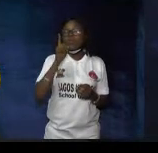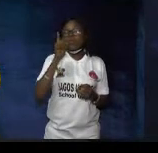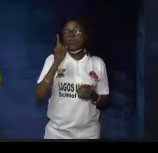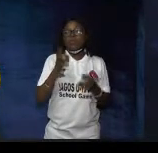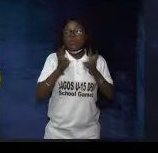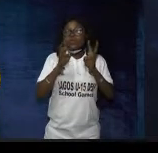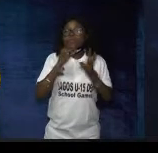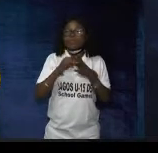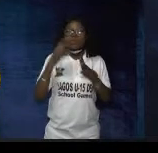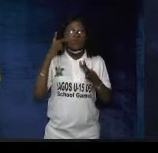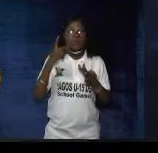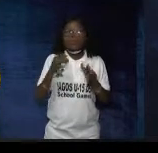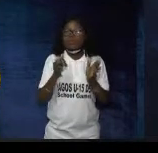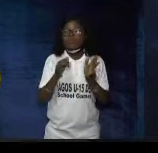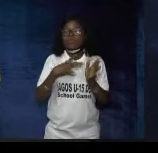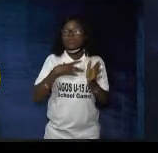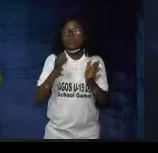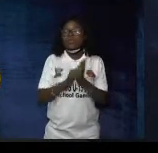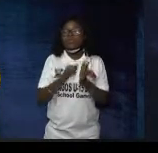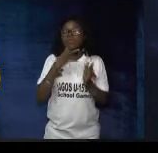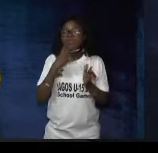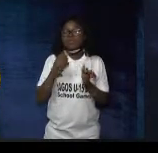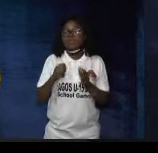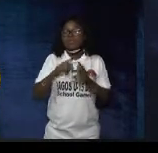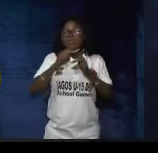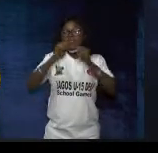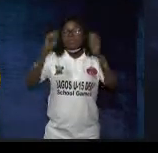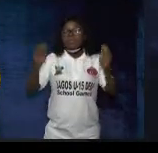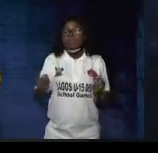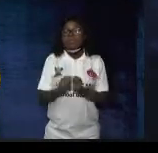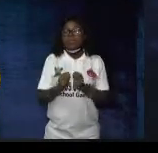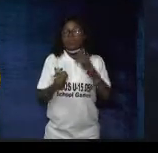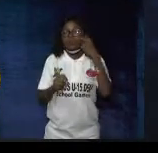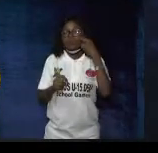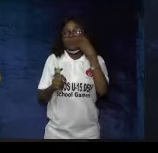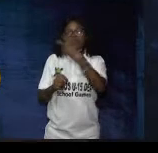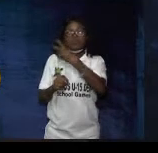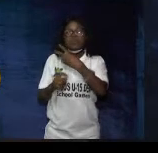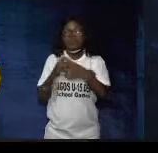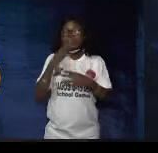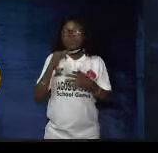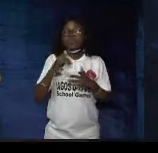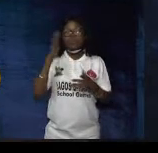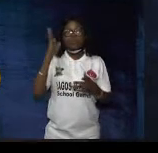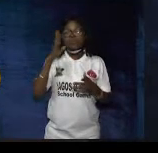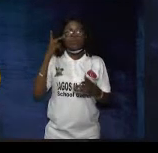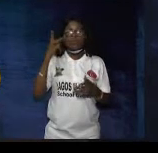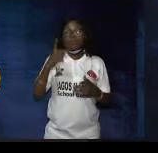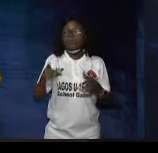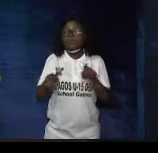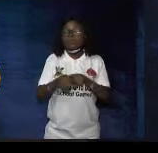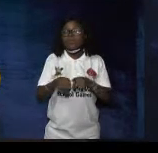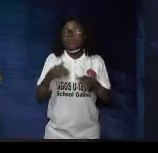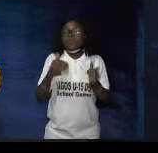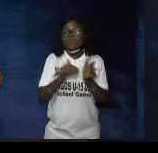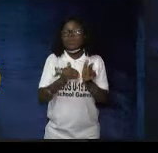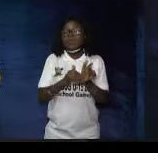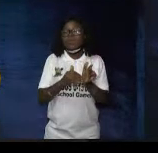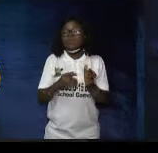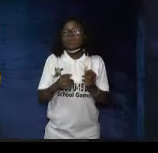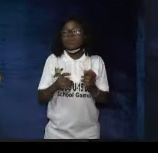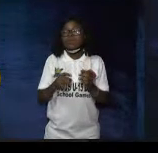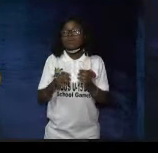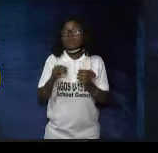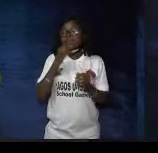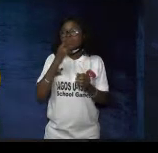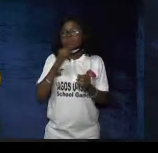The only way it's going to look like this is when it comes back to the starting point. Let me show you that again here. Now, this triangle, this is it. It's not going to look the same again like